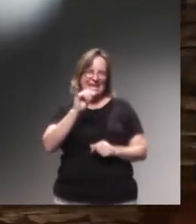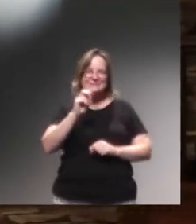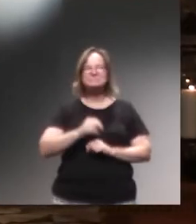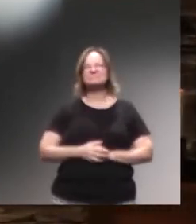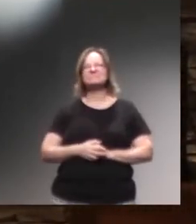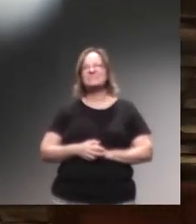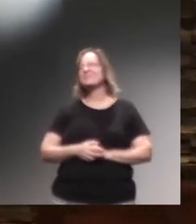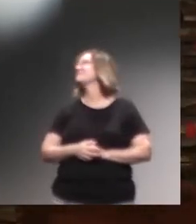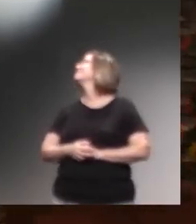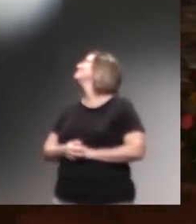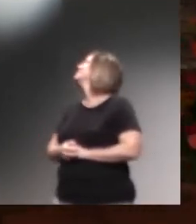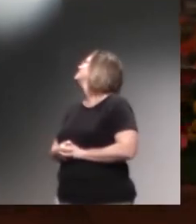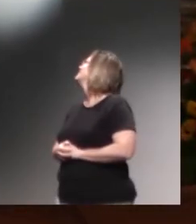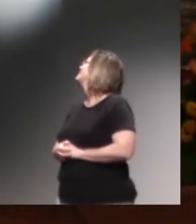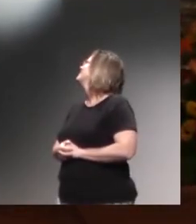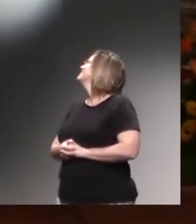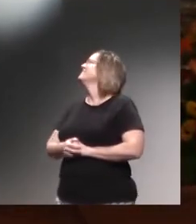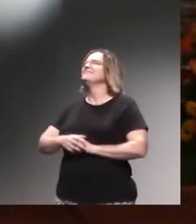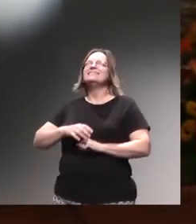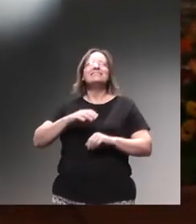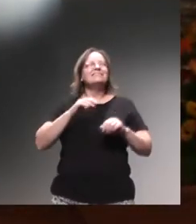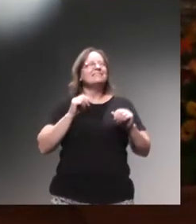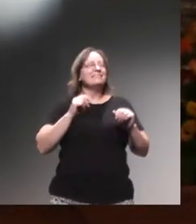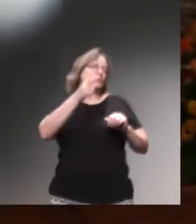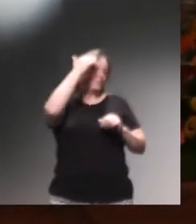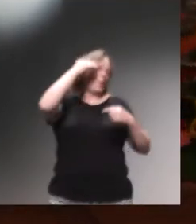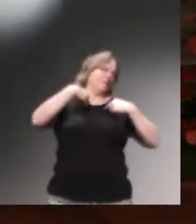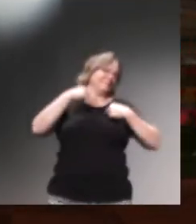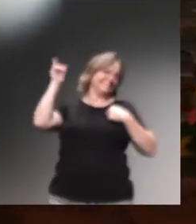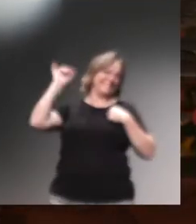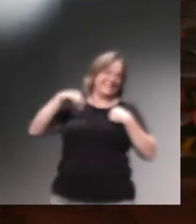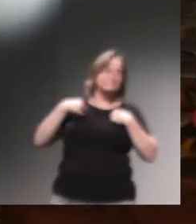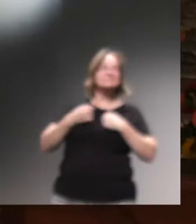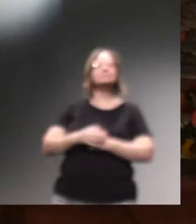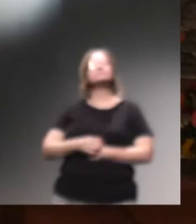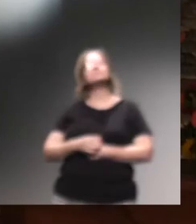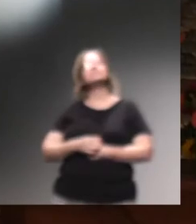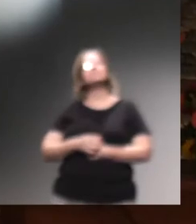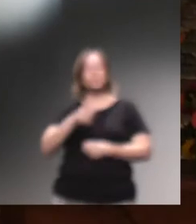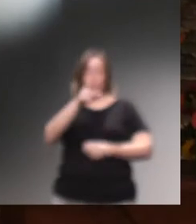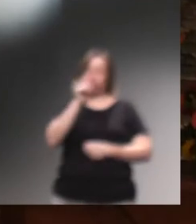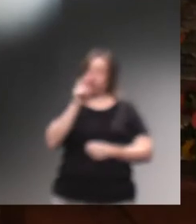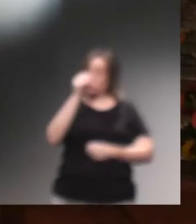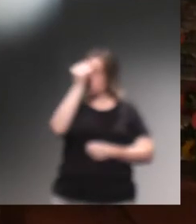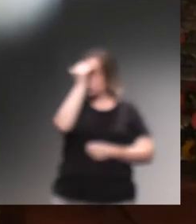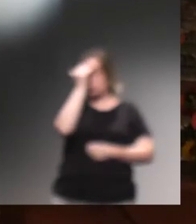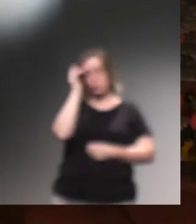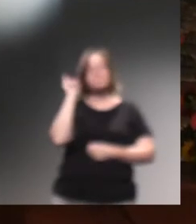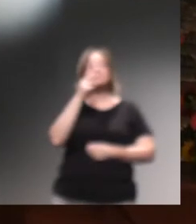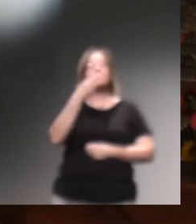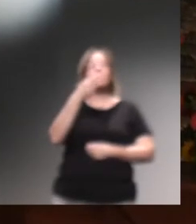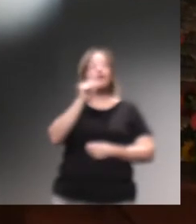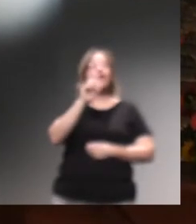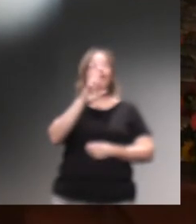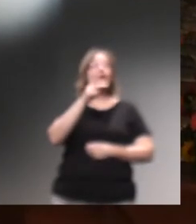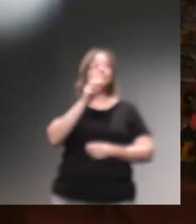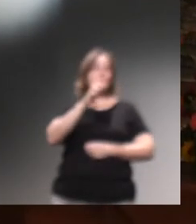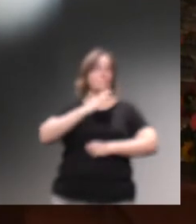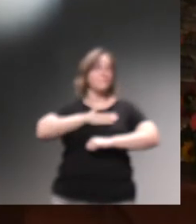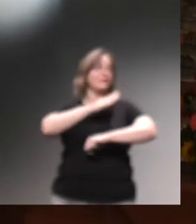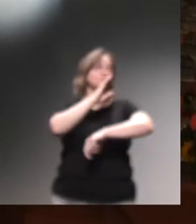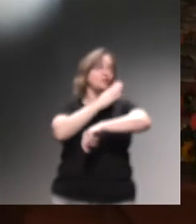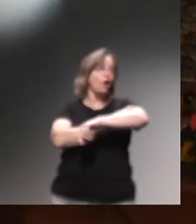But what you should know about this picture is that Harper is so in love with this little baby, it's just